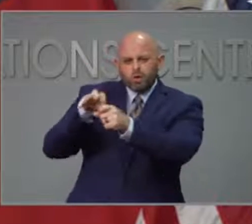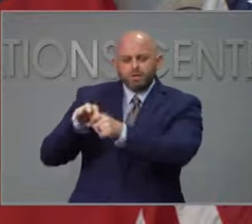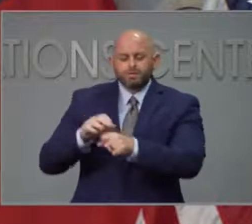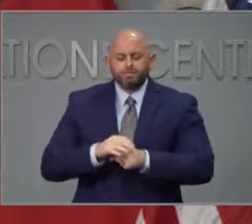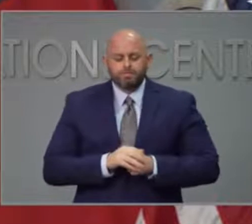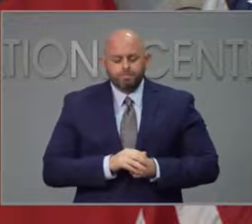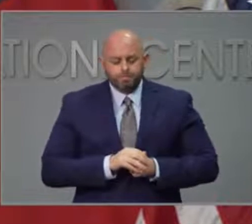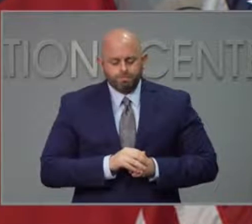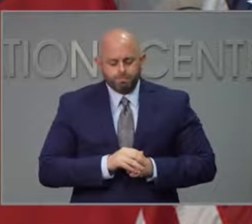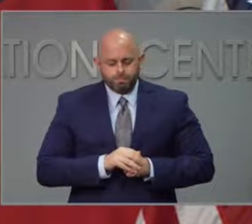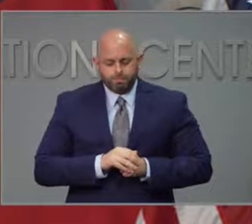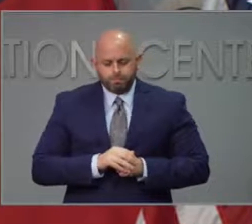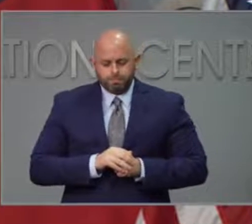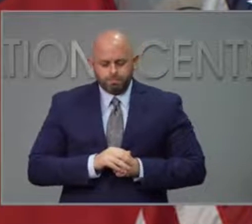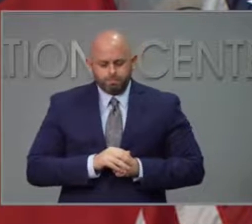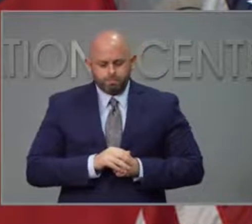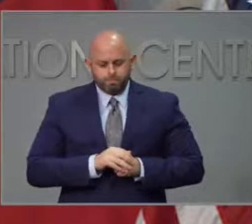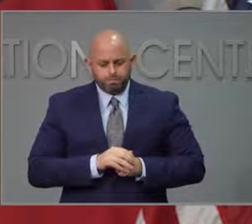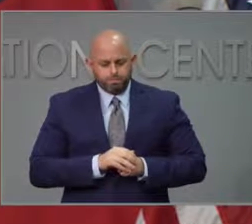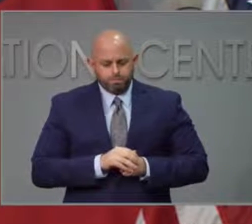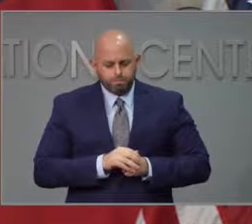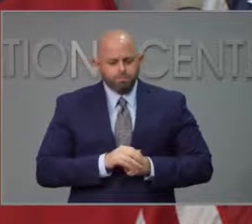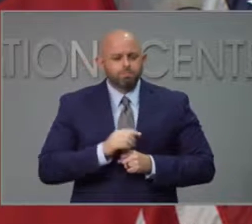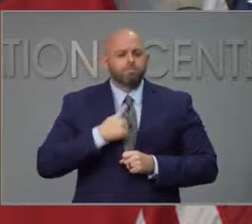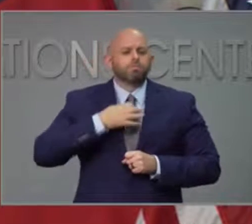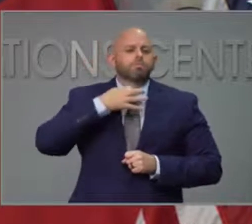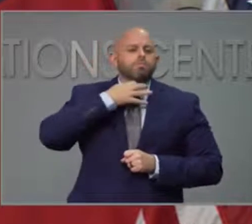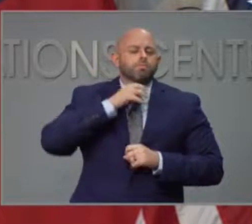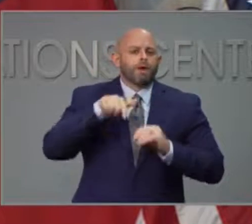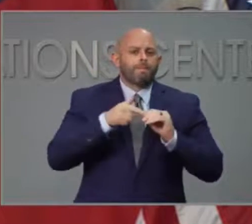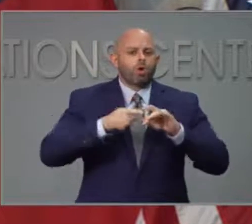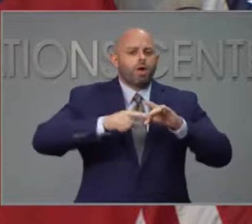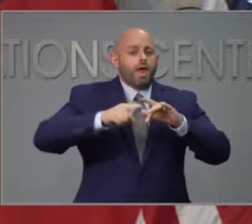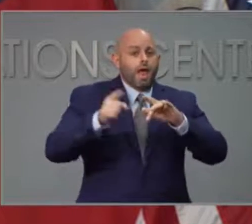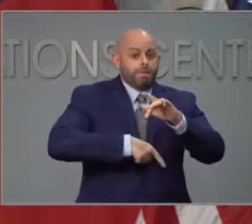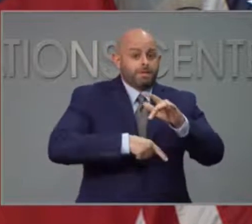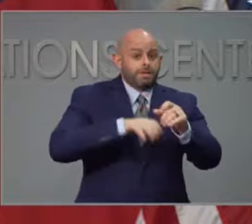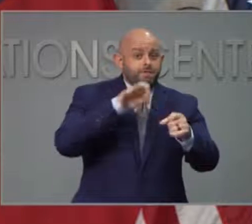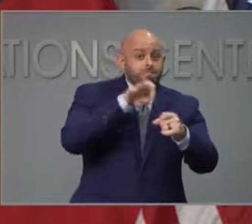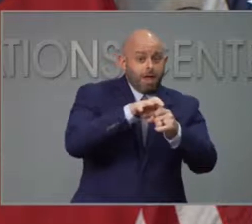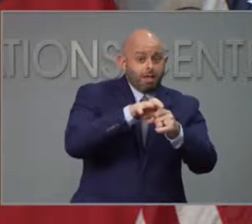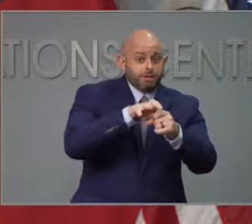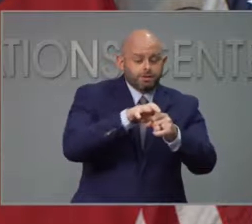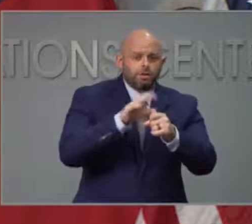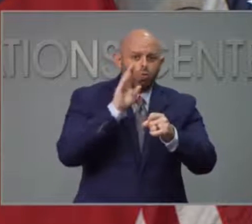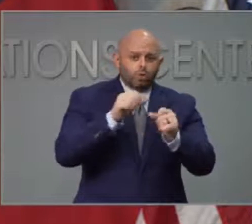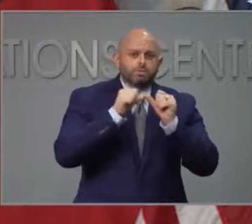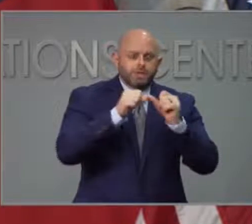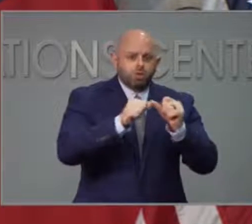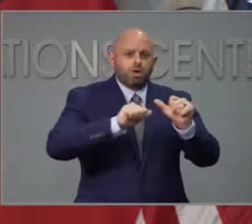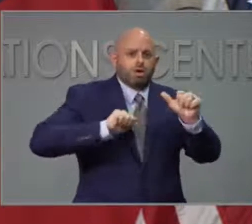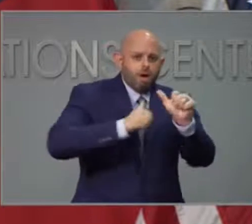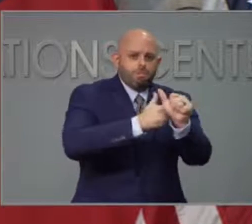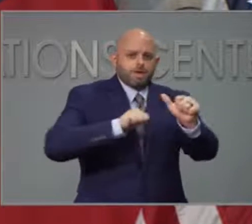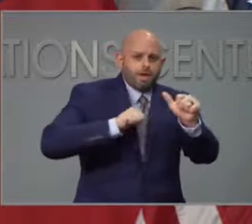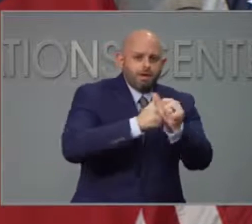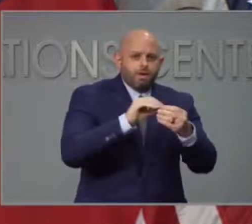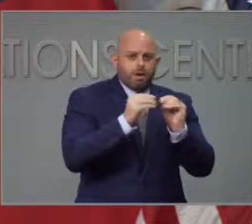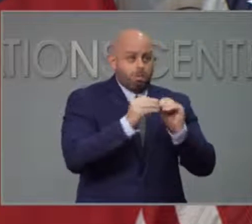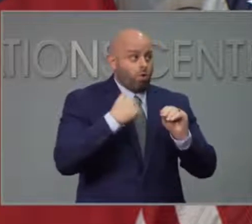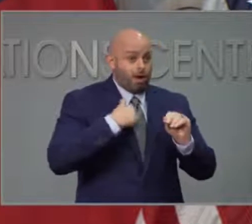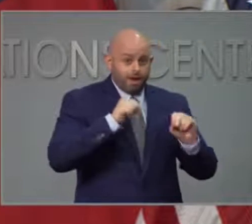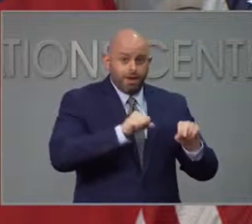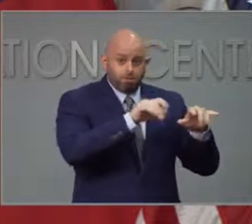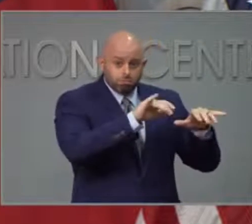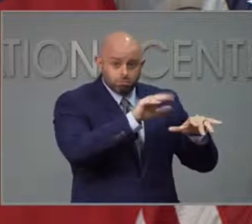the outstanding absentee ballot tally. Are you going to continue to update that number during the day so that we know how many